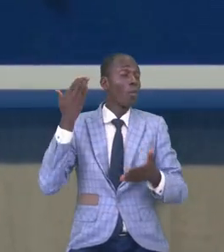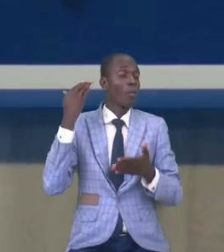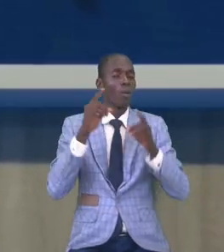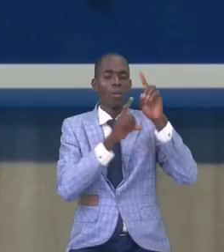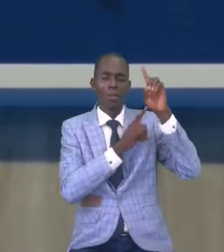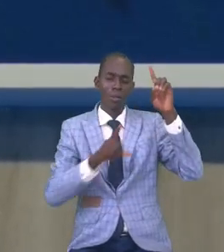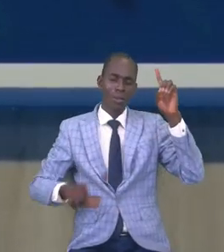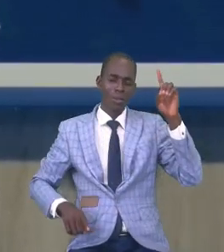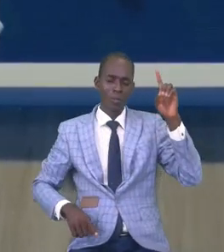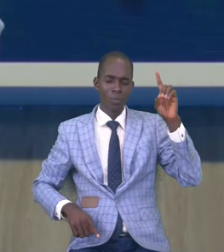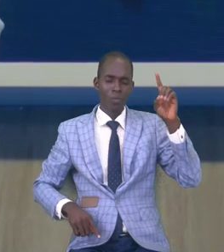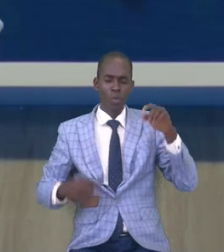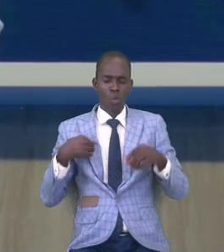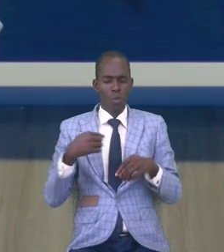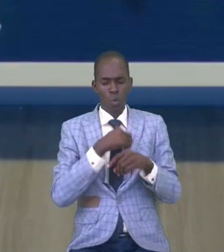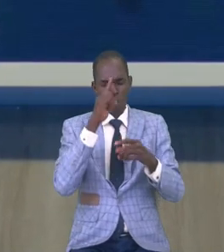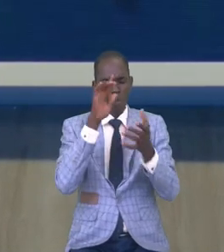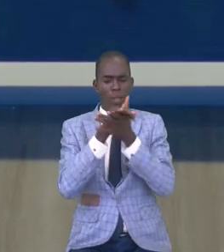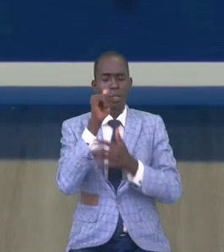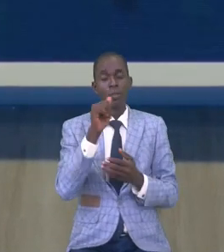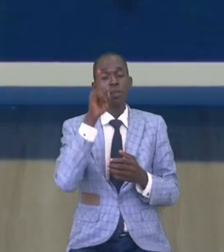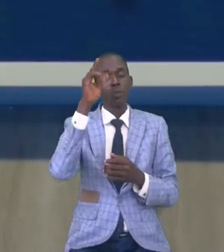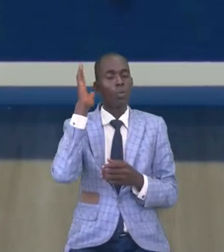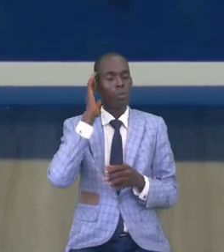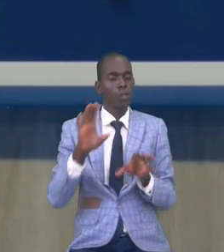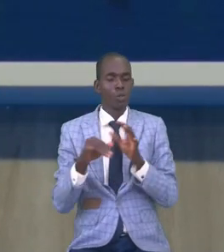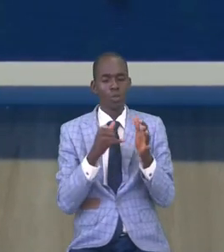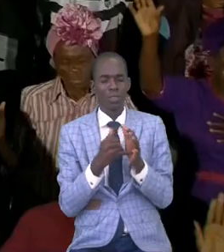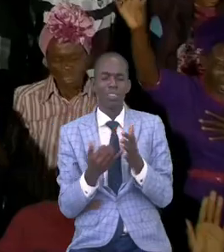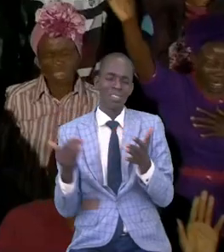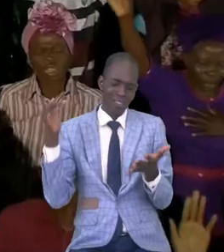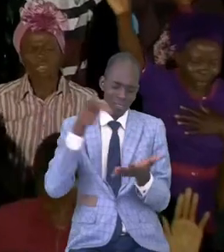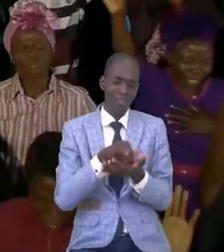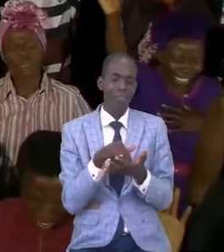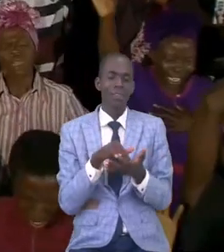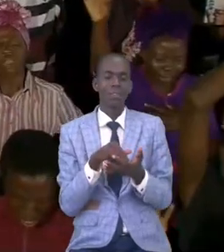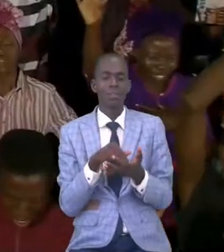Lord, we believe you'll do it right now.